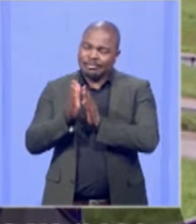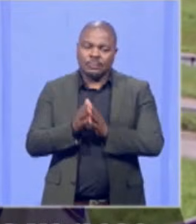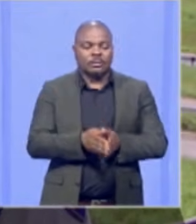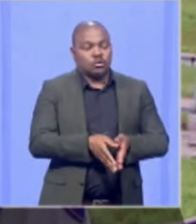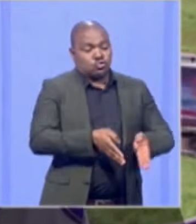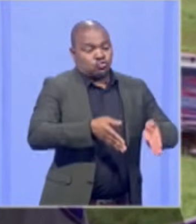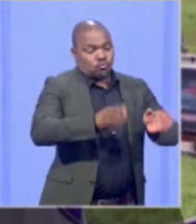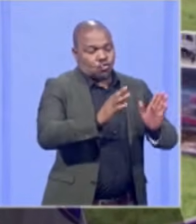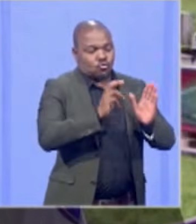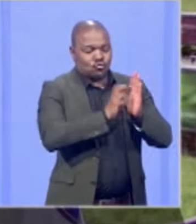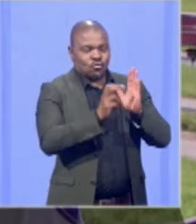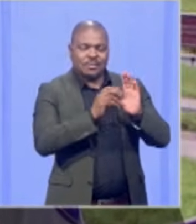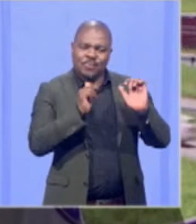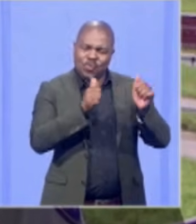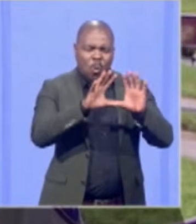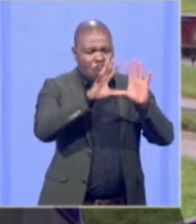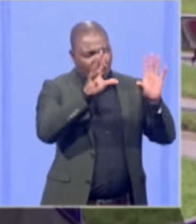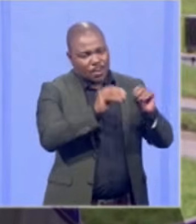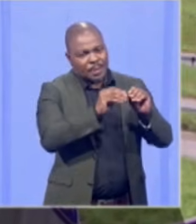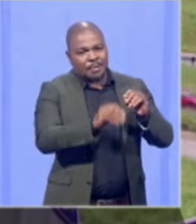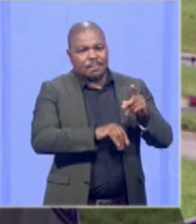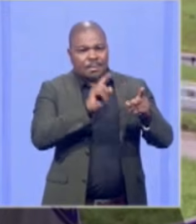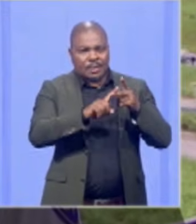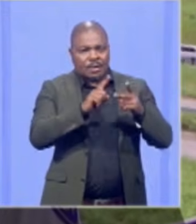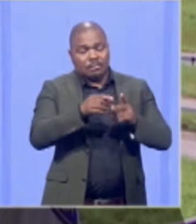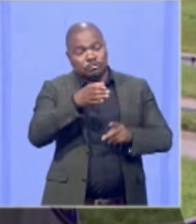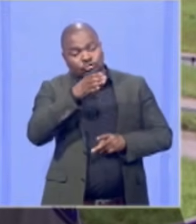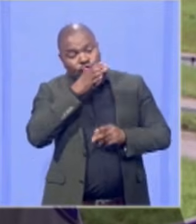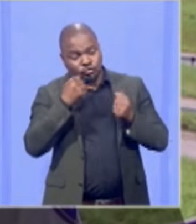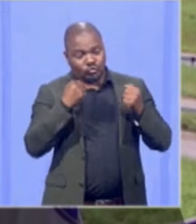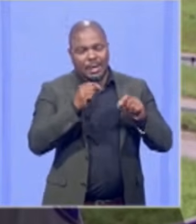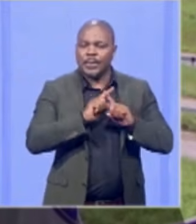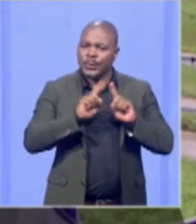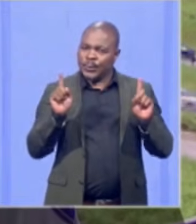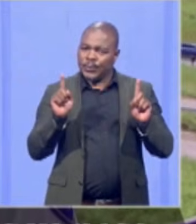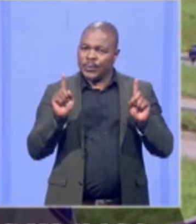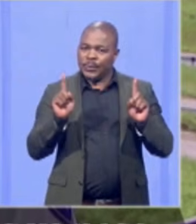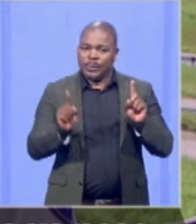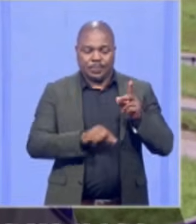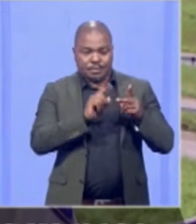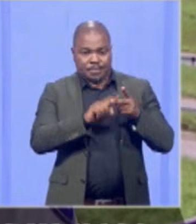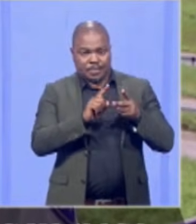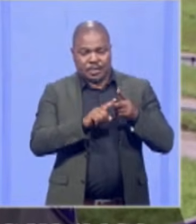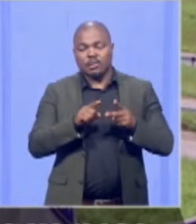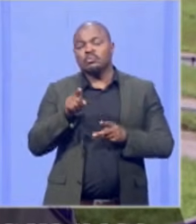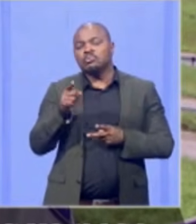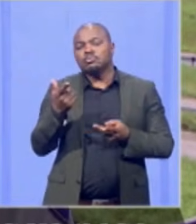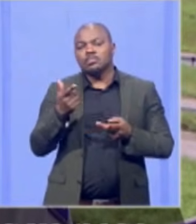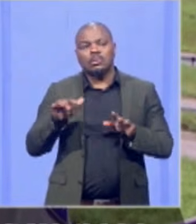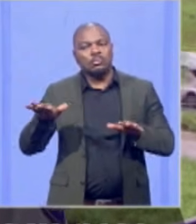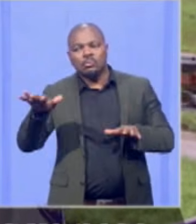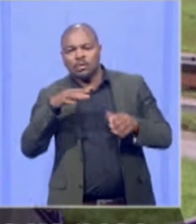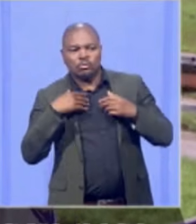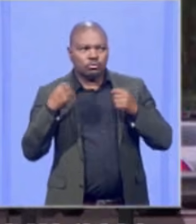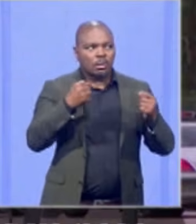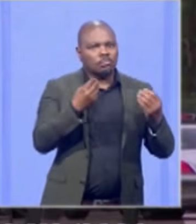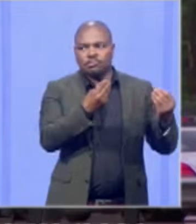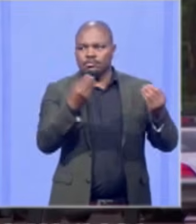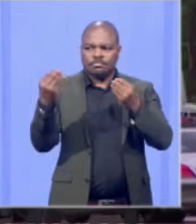road, to adhere to not to drink and drive, also to be aware of your surroundings if you're